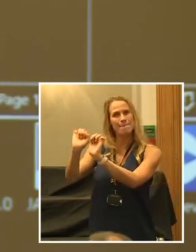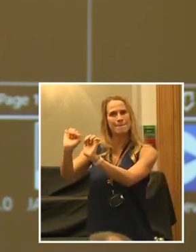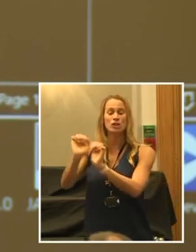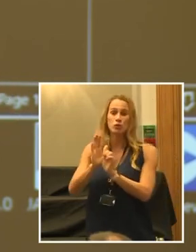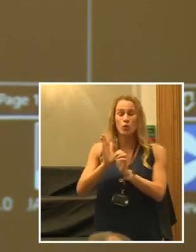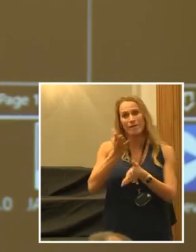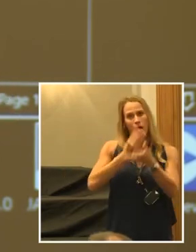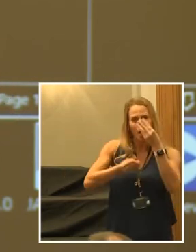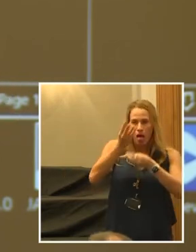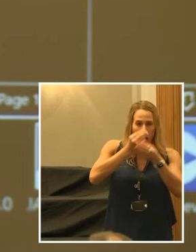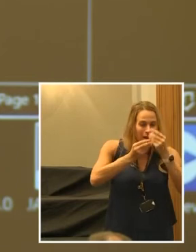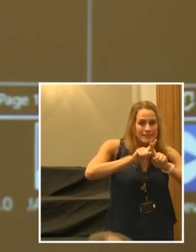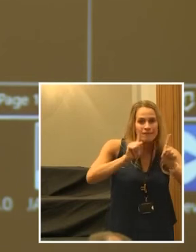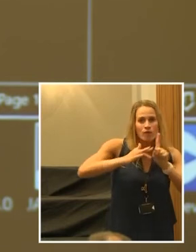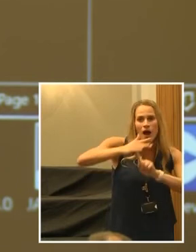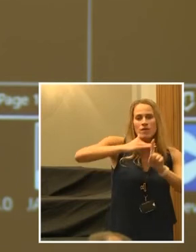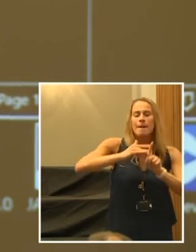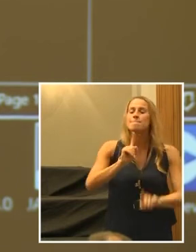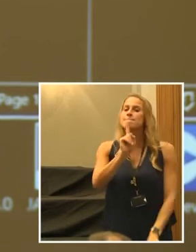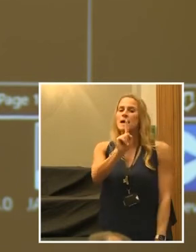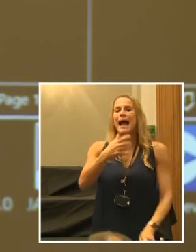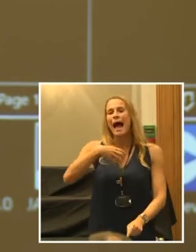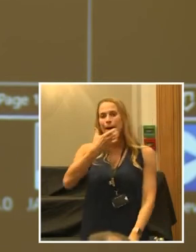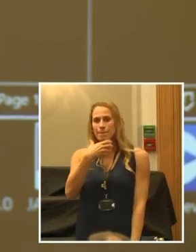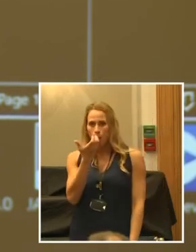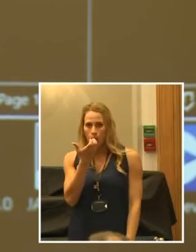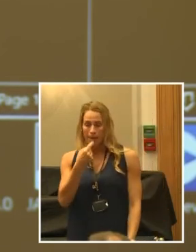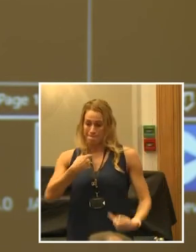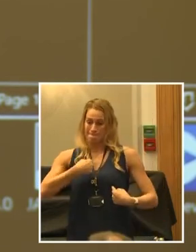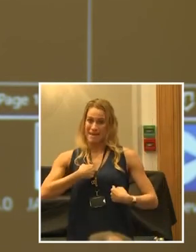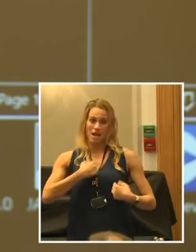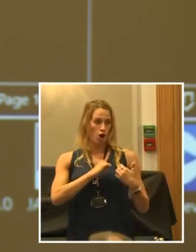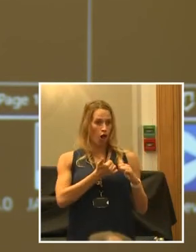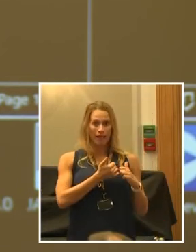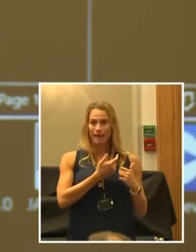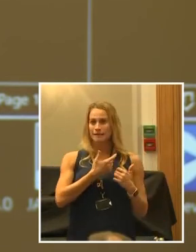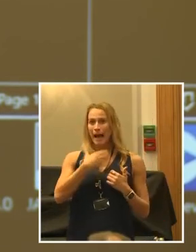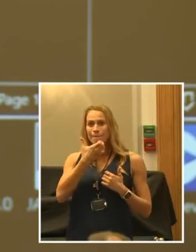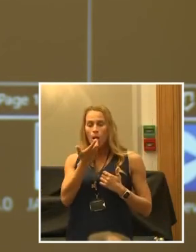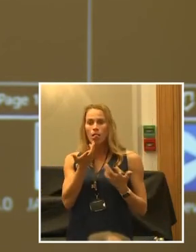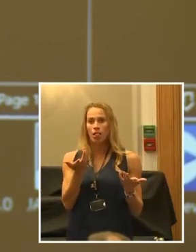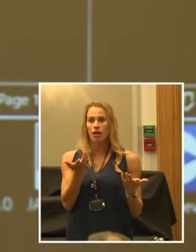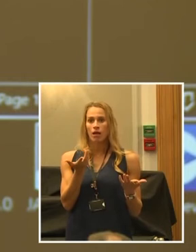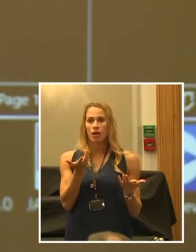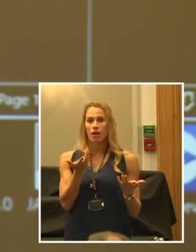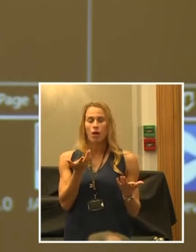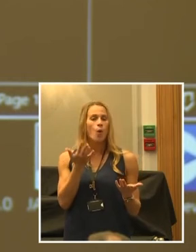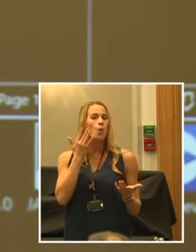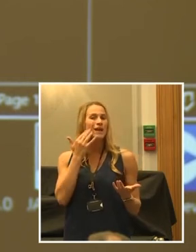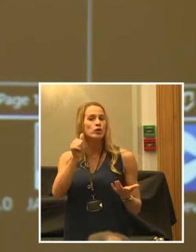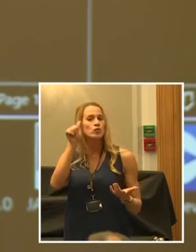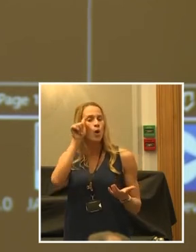time to map it. Whereas Apple, if me and colleagues are using Apple devices or me and you are using devices, the moment you know the